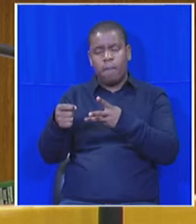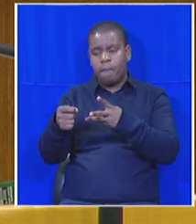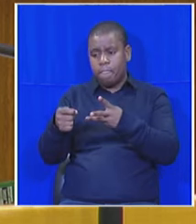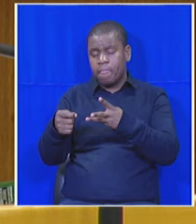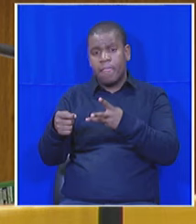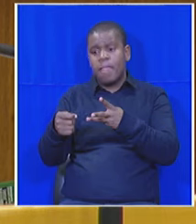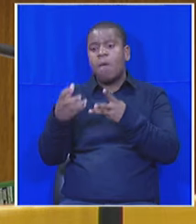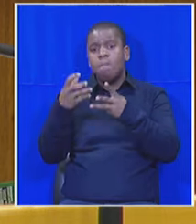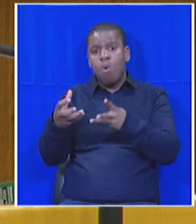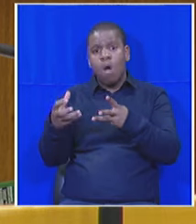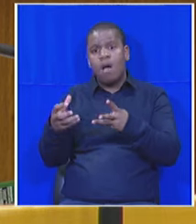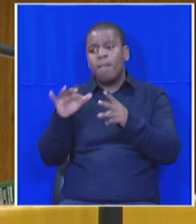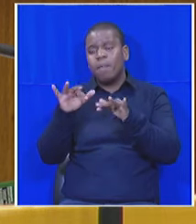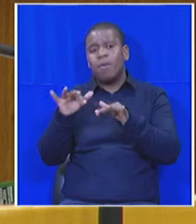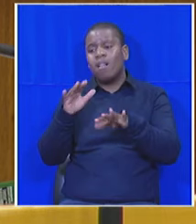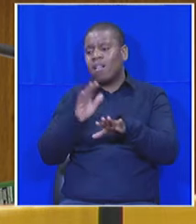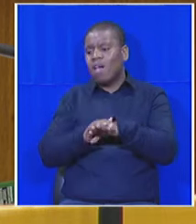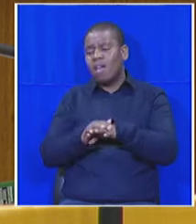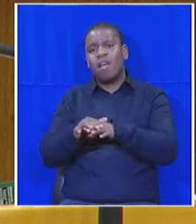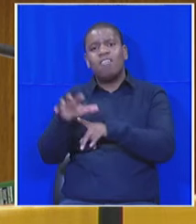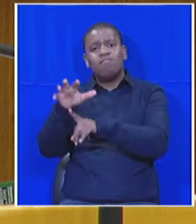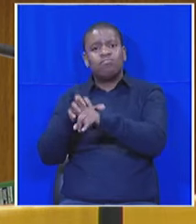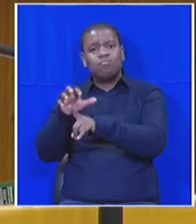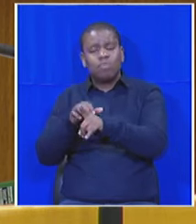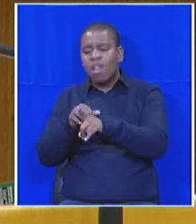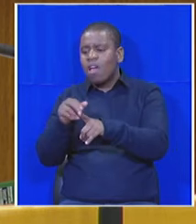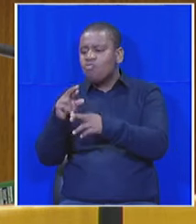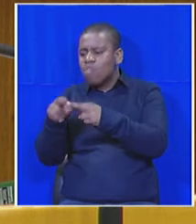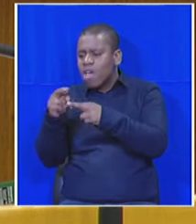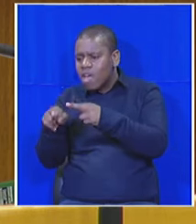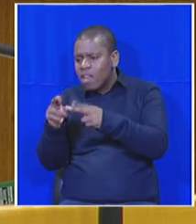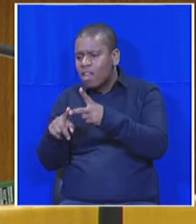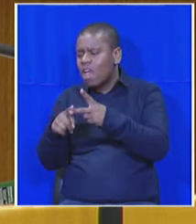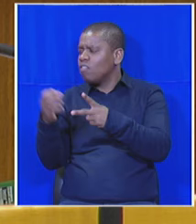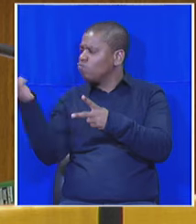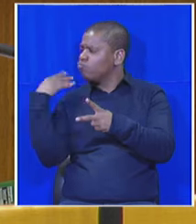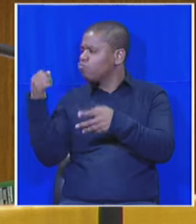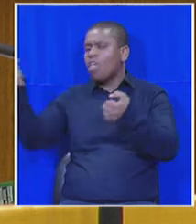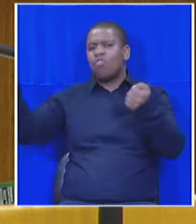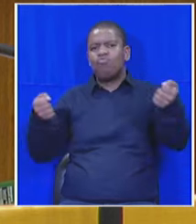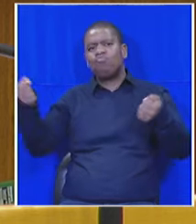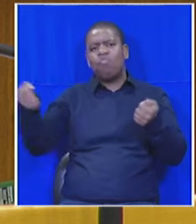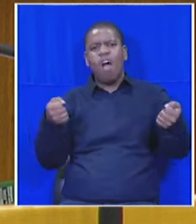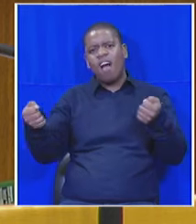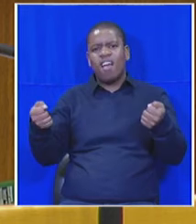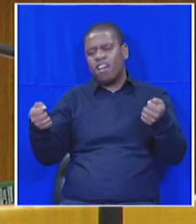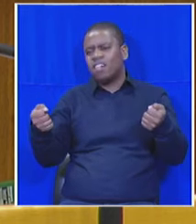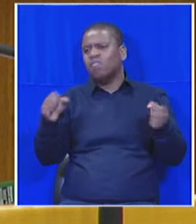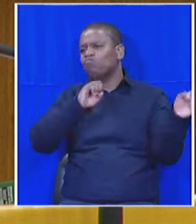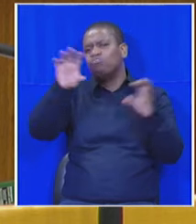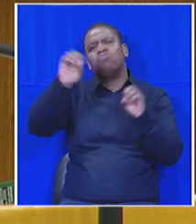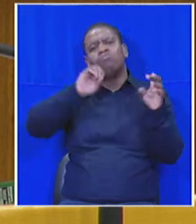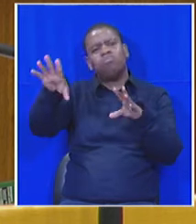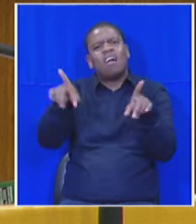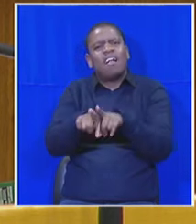poor people by renting them and transporting them in trucks designed to transport animals and goods,